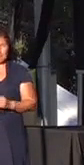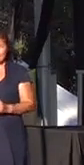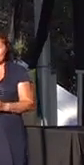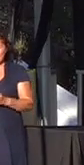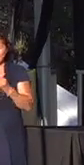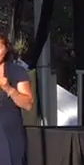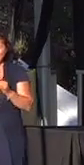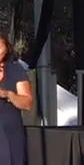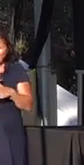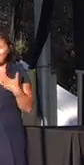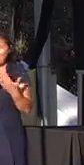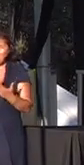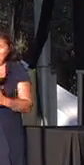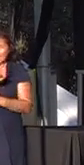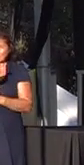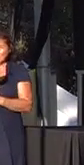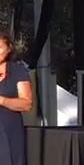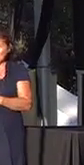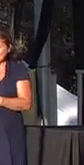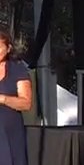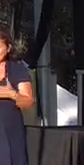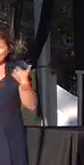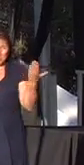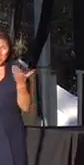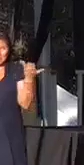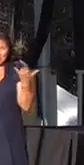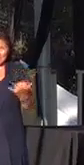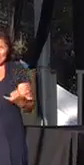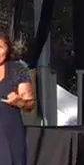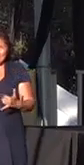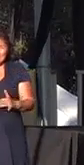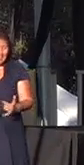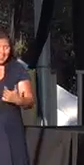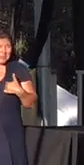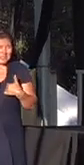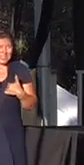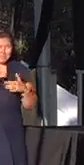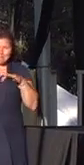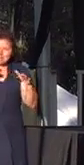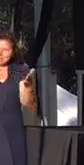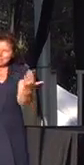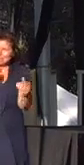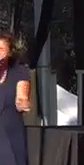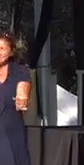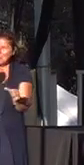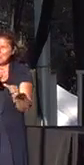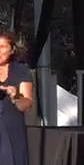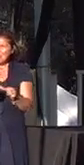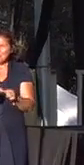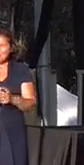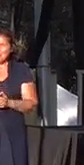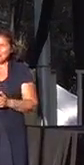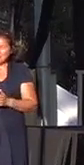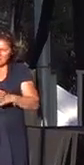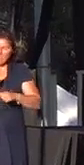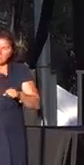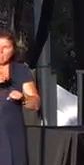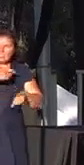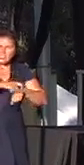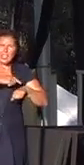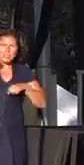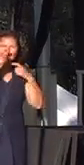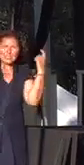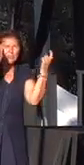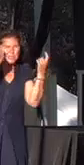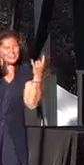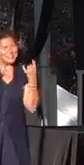Lastly, to all the LGBT youth that is out here today, like me, let us remember that while there is time for celebrations, we still have a